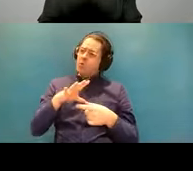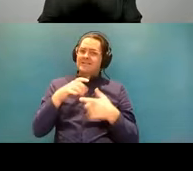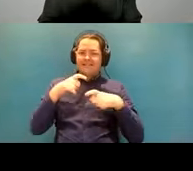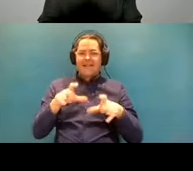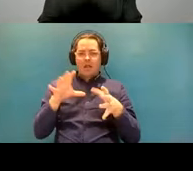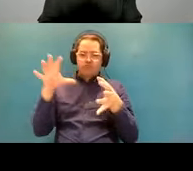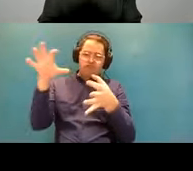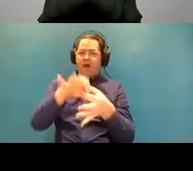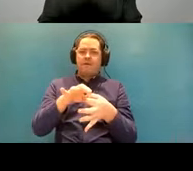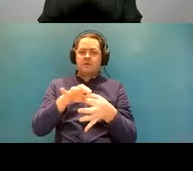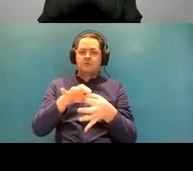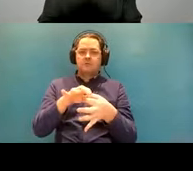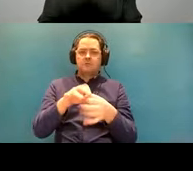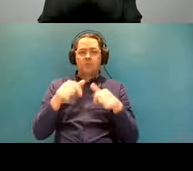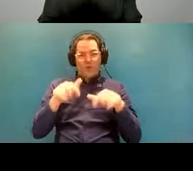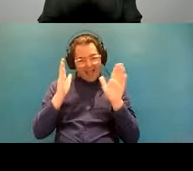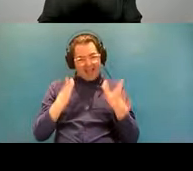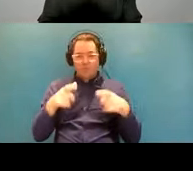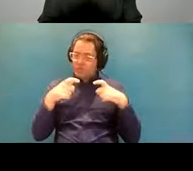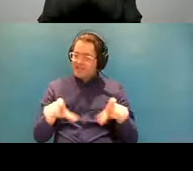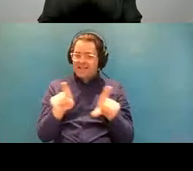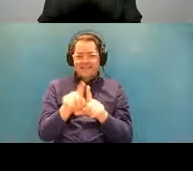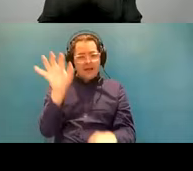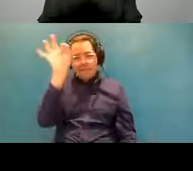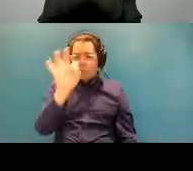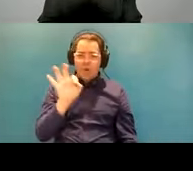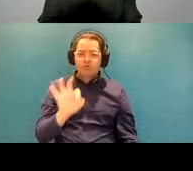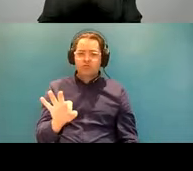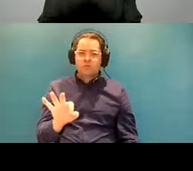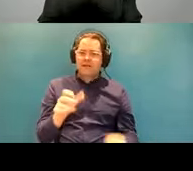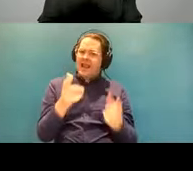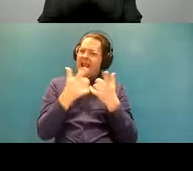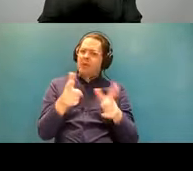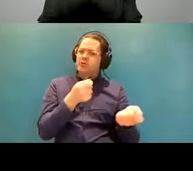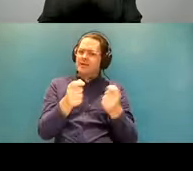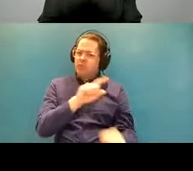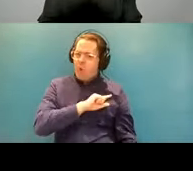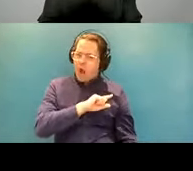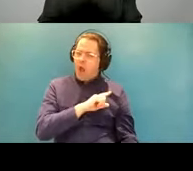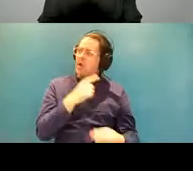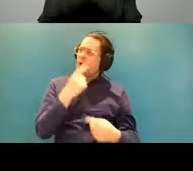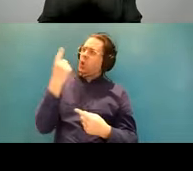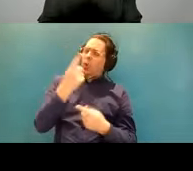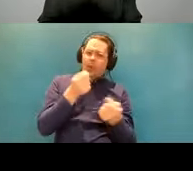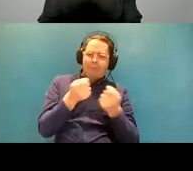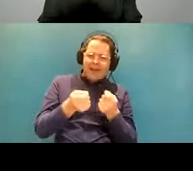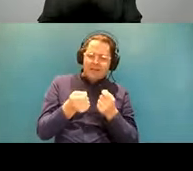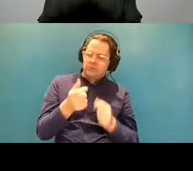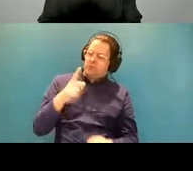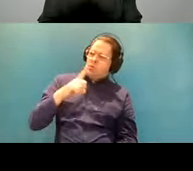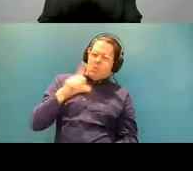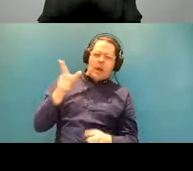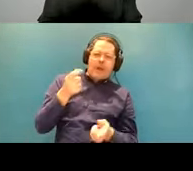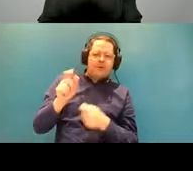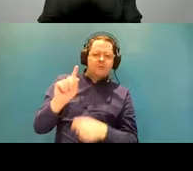I think we just need to continue to ask the same questions. You know, why is language being managed, where and by whom, and for what purposes?